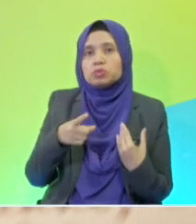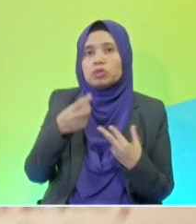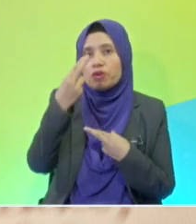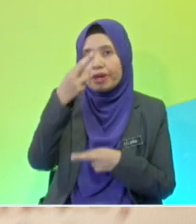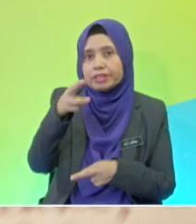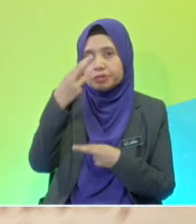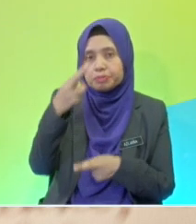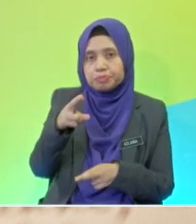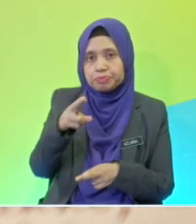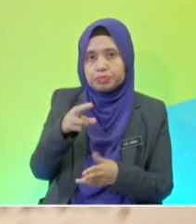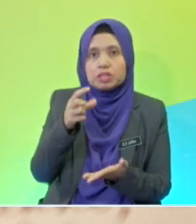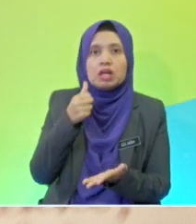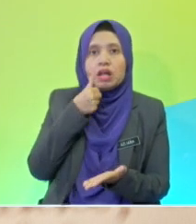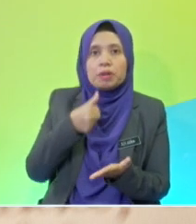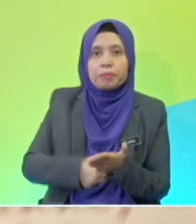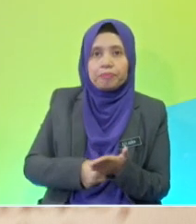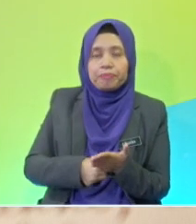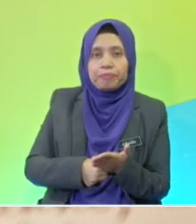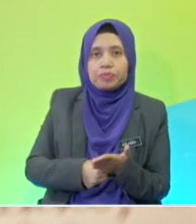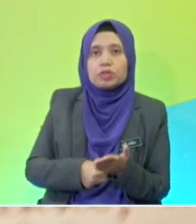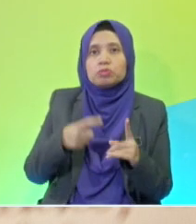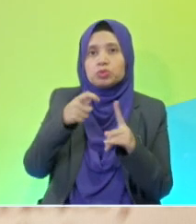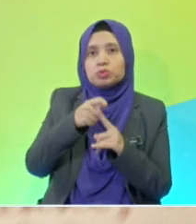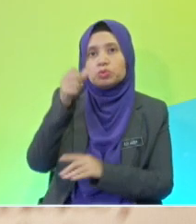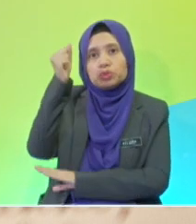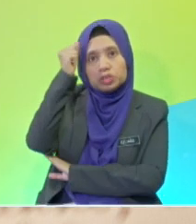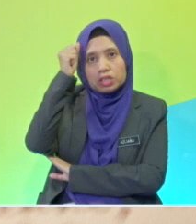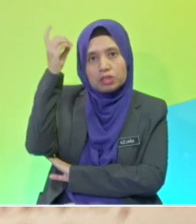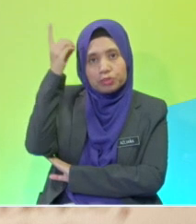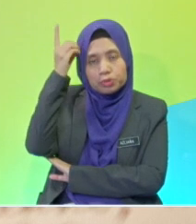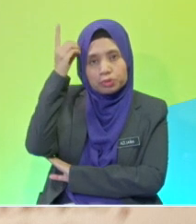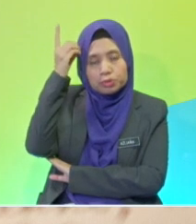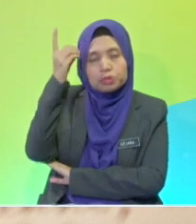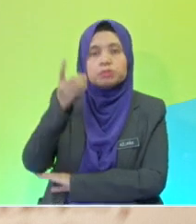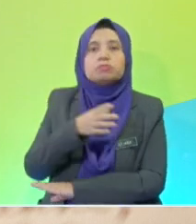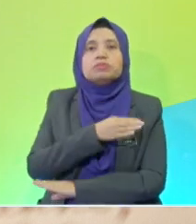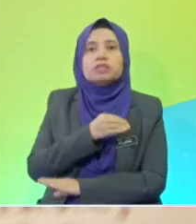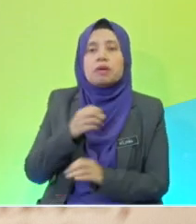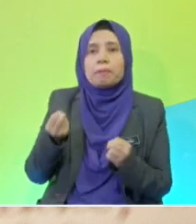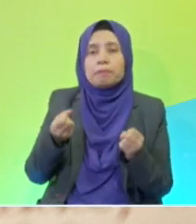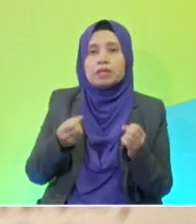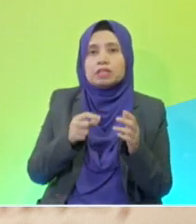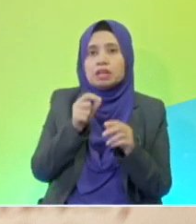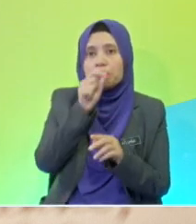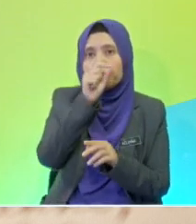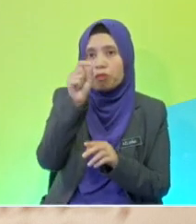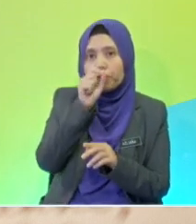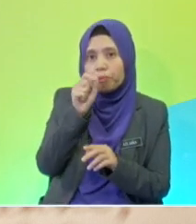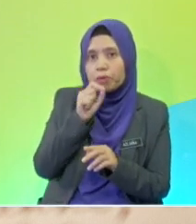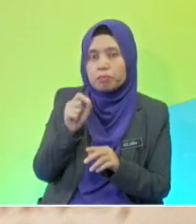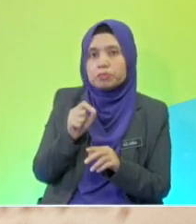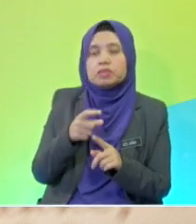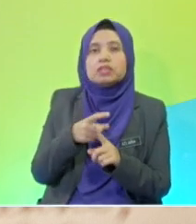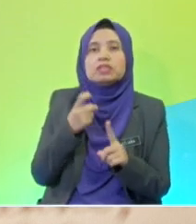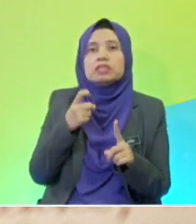Dole's request. A written letter, Yes, right? a written letter. So include all the points that we have discussed earlier. And I'm Okay.